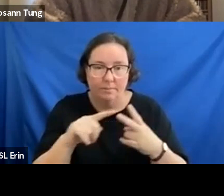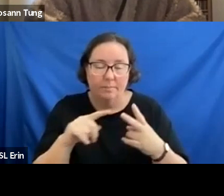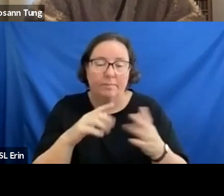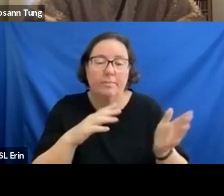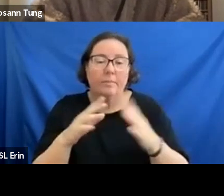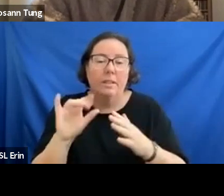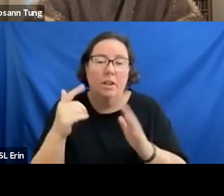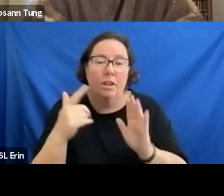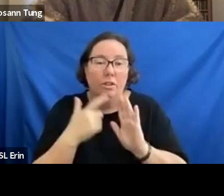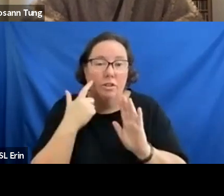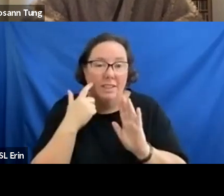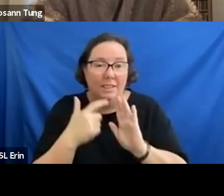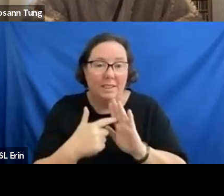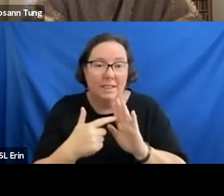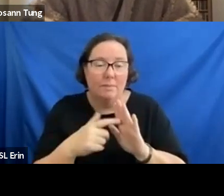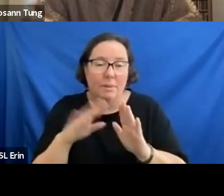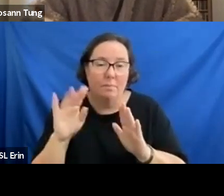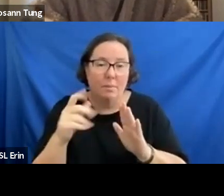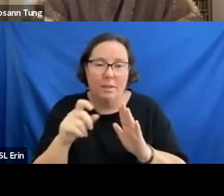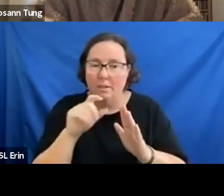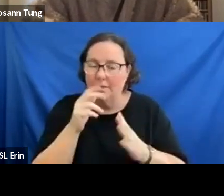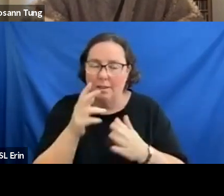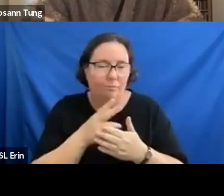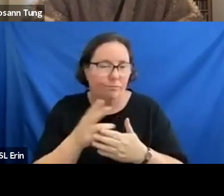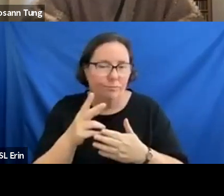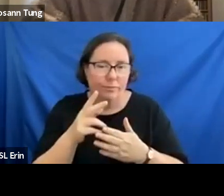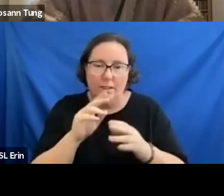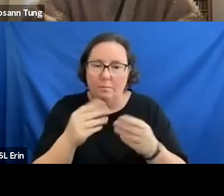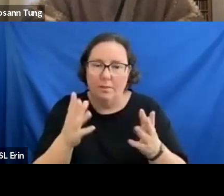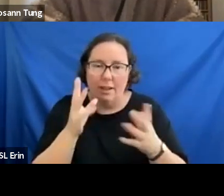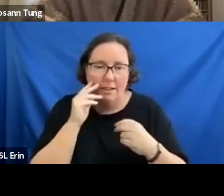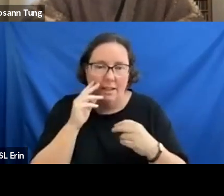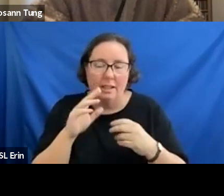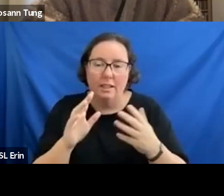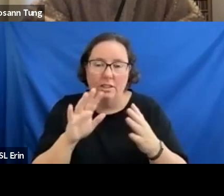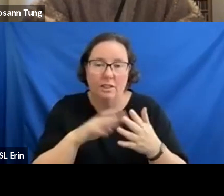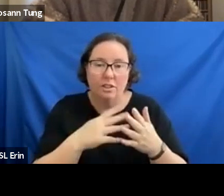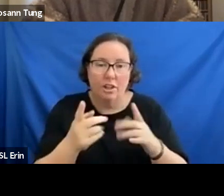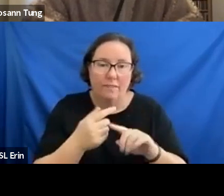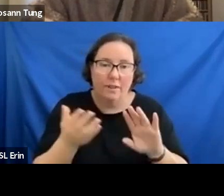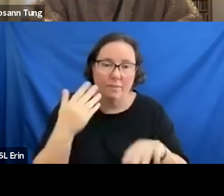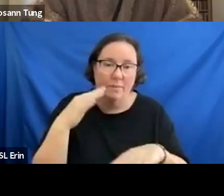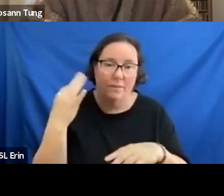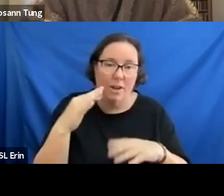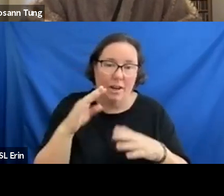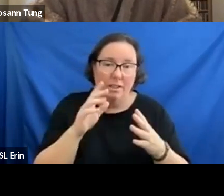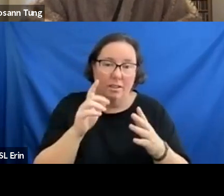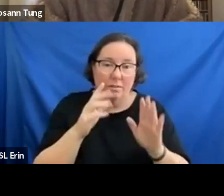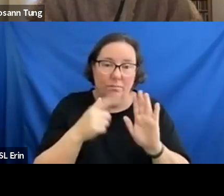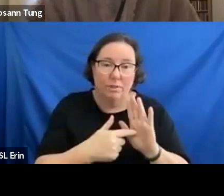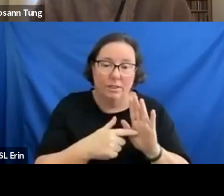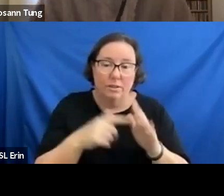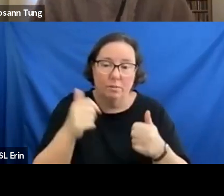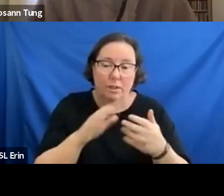recent example of the way that BPS has been disingenuous in the provision of data is the chart from Friday's presentation, showing which schools